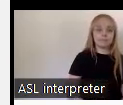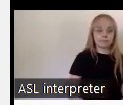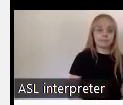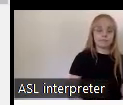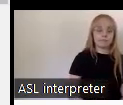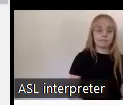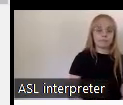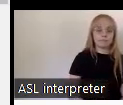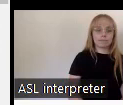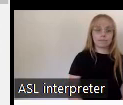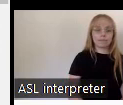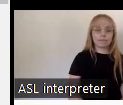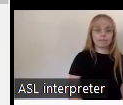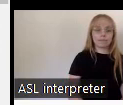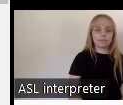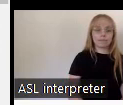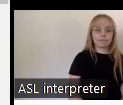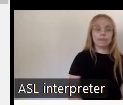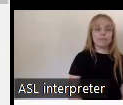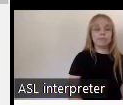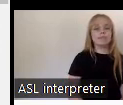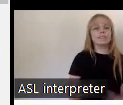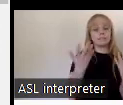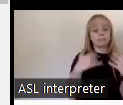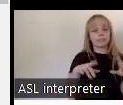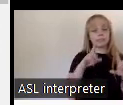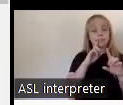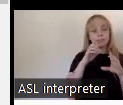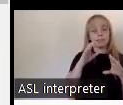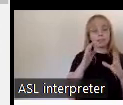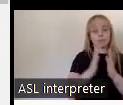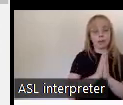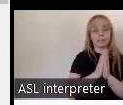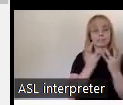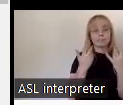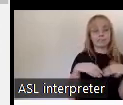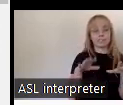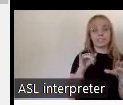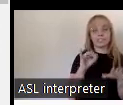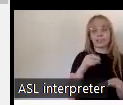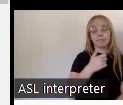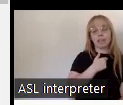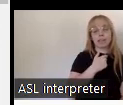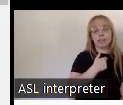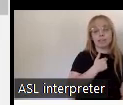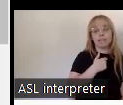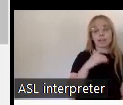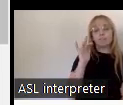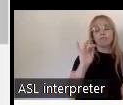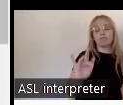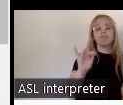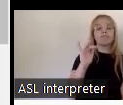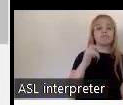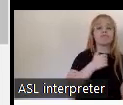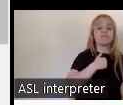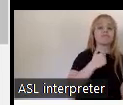And here's that authorization to complete the request. So if I'm doing this for myself, I just click that I'm doing it